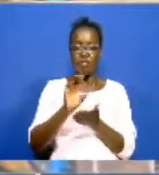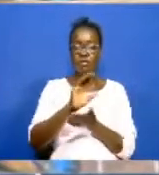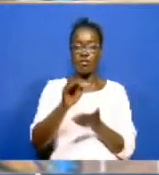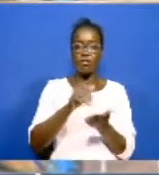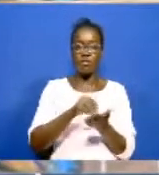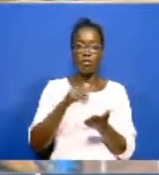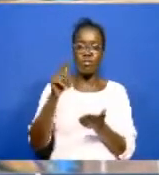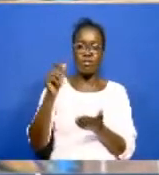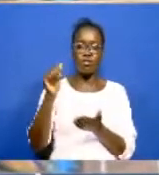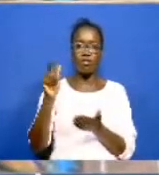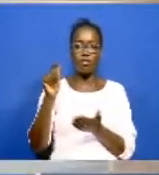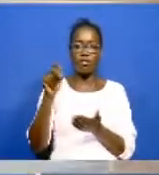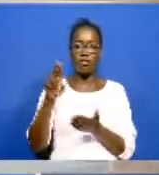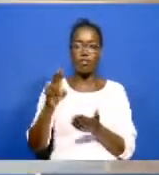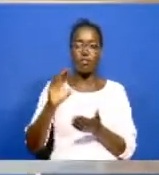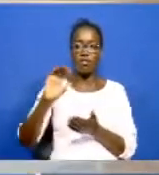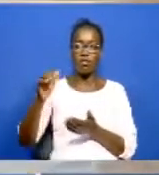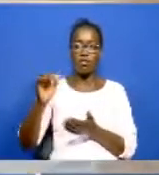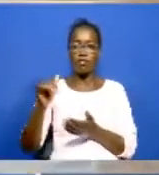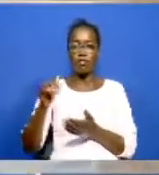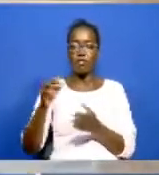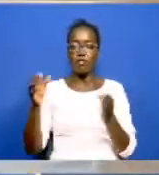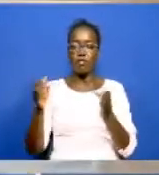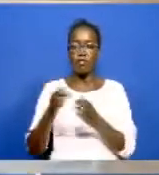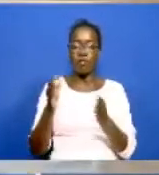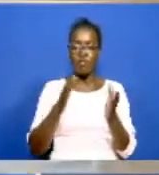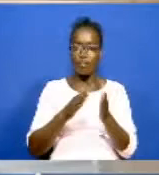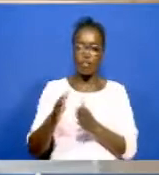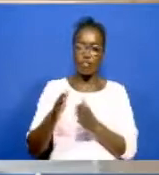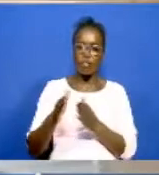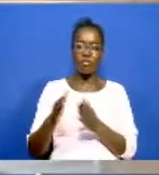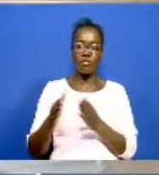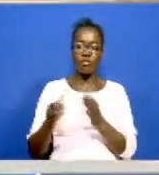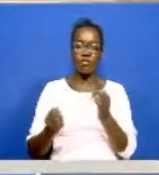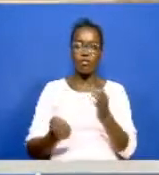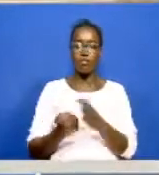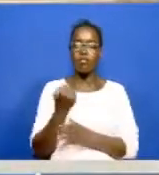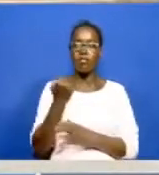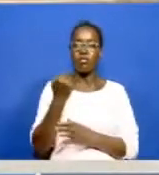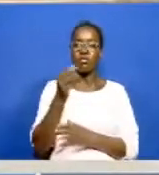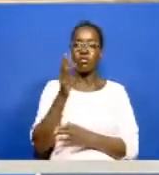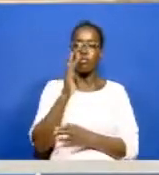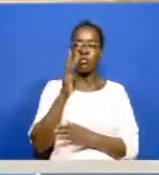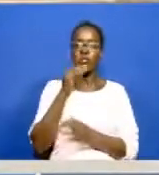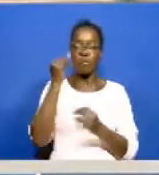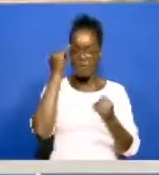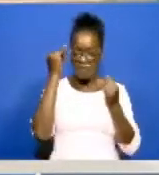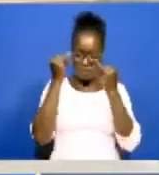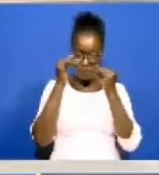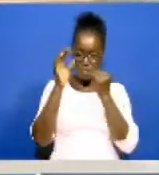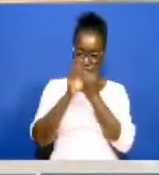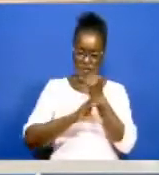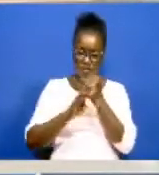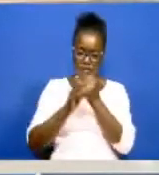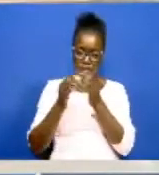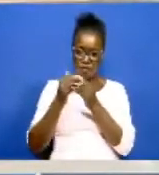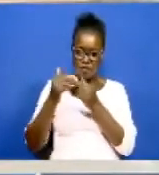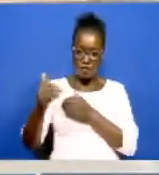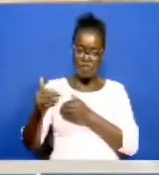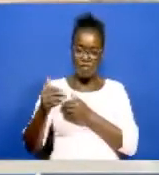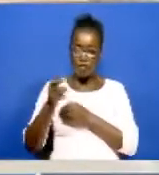Tatu City, Davis says the company is planning to roll out various water innovations in the country to expand